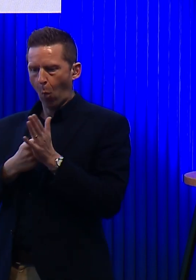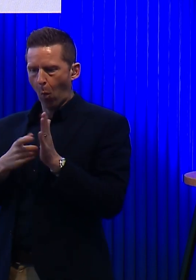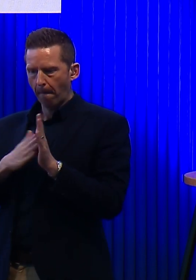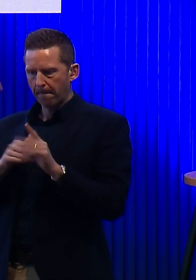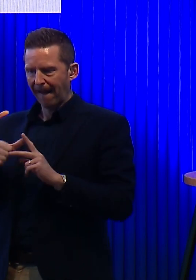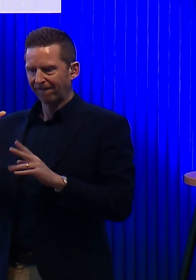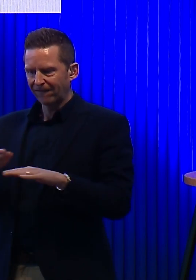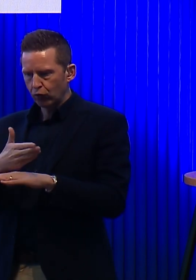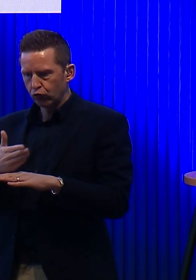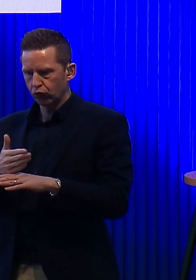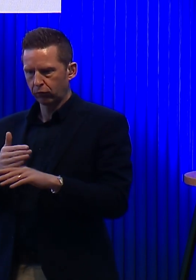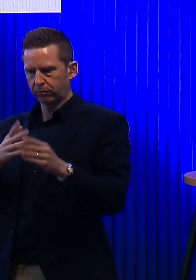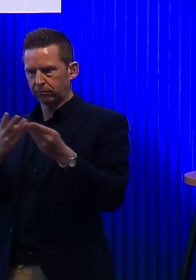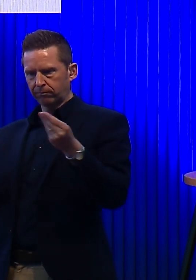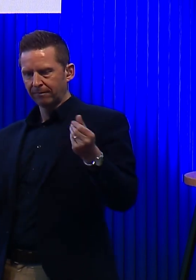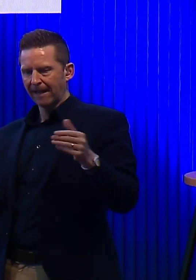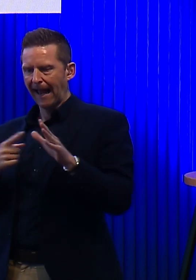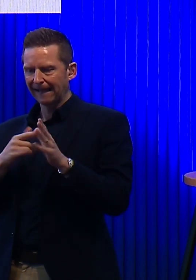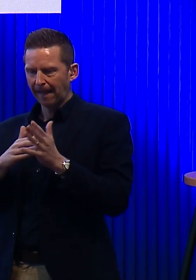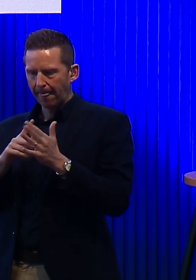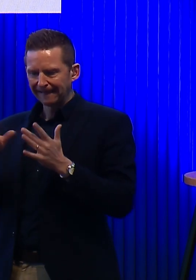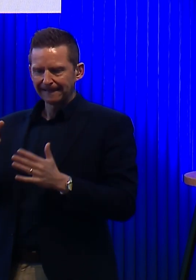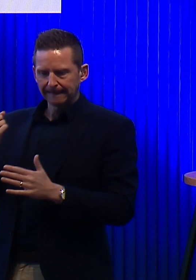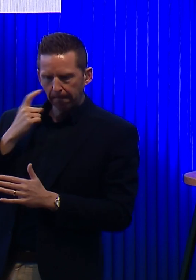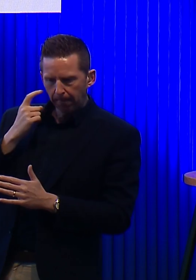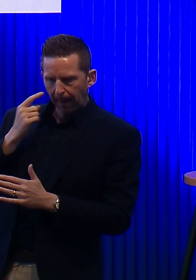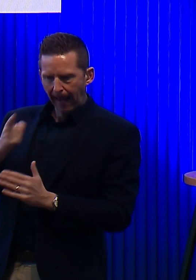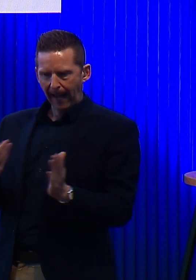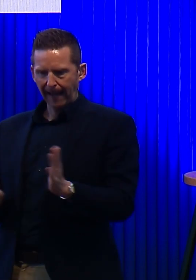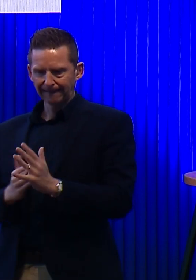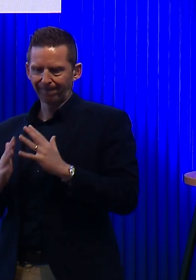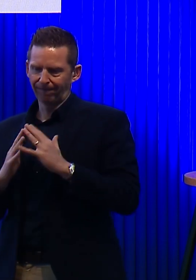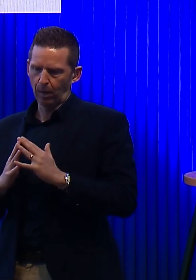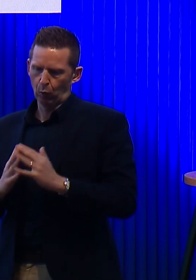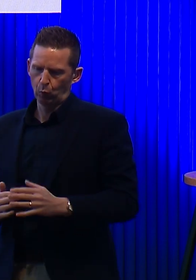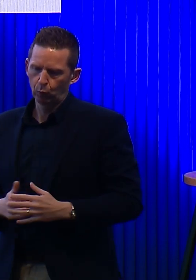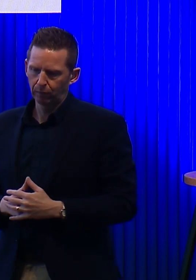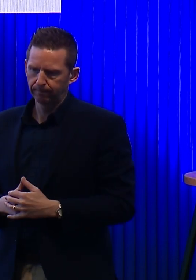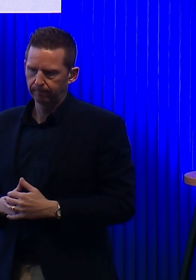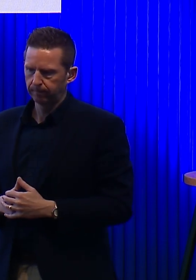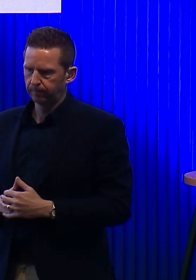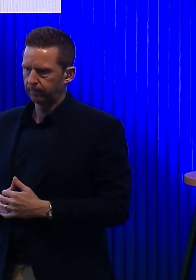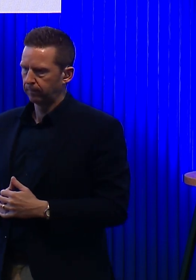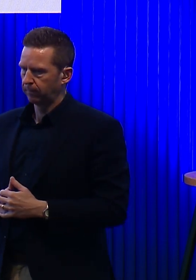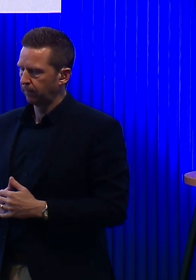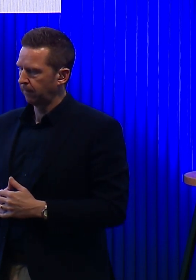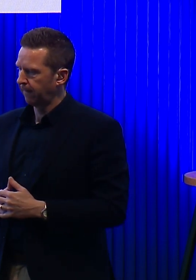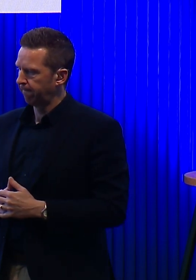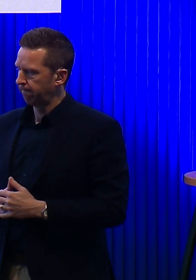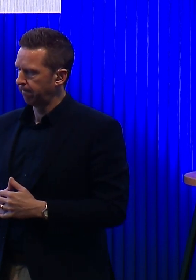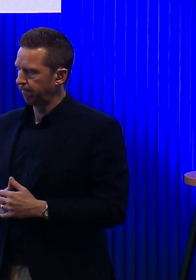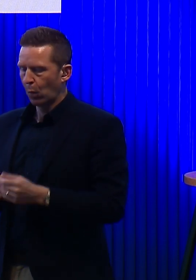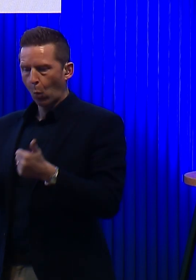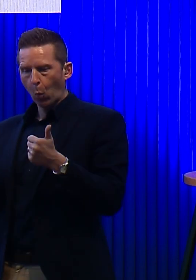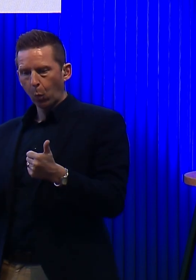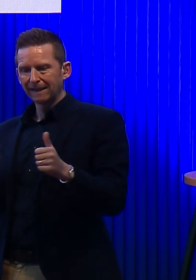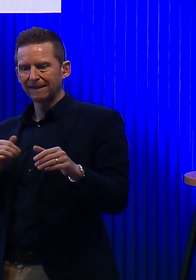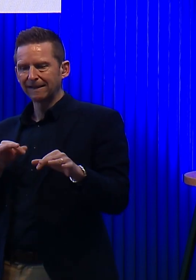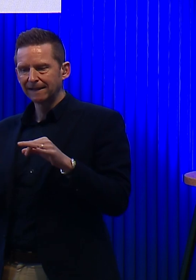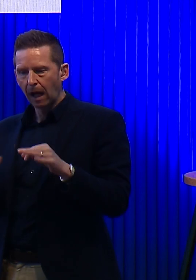design is aesthetic. We know it's simple. We know it adds value. Now, good design